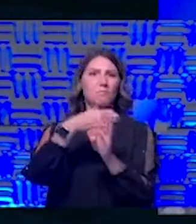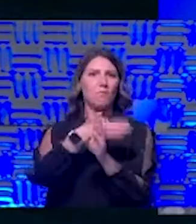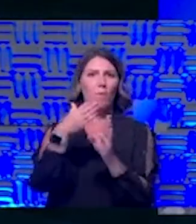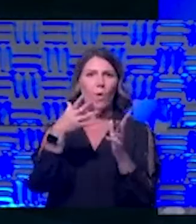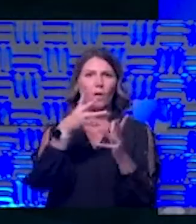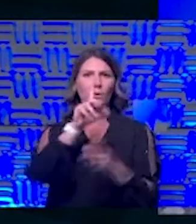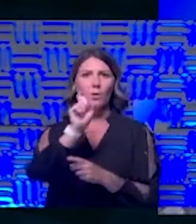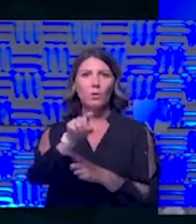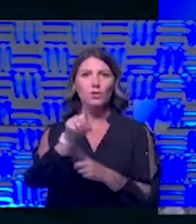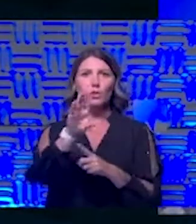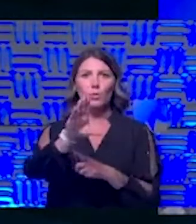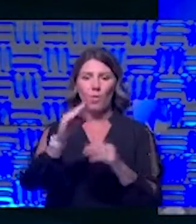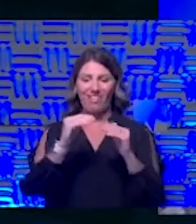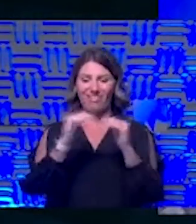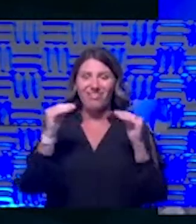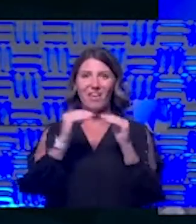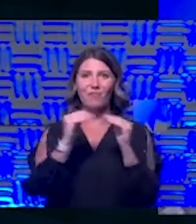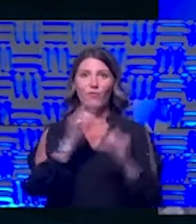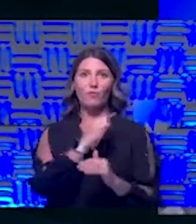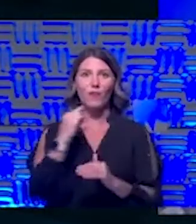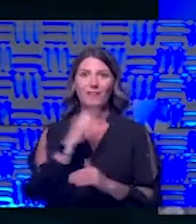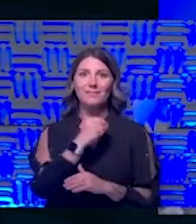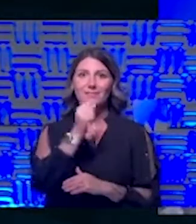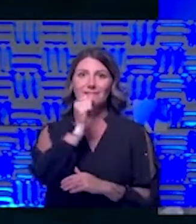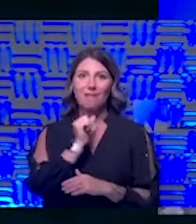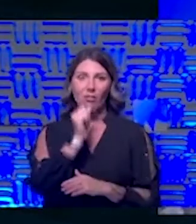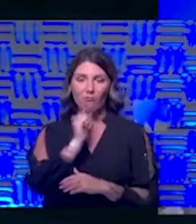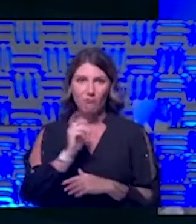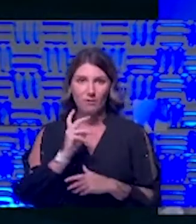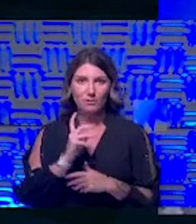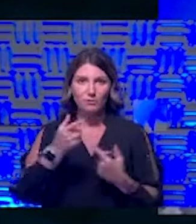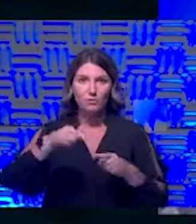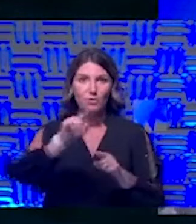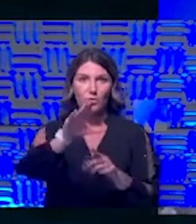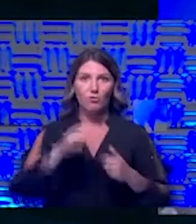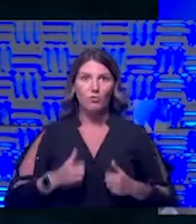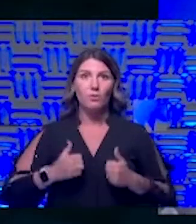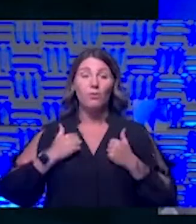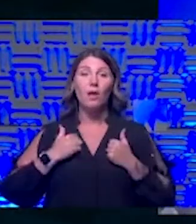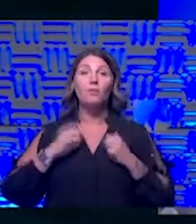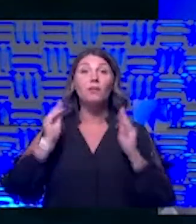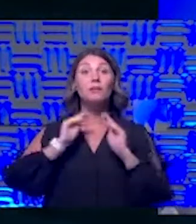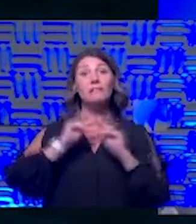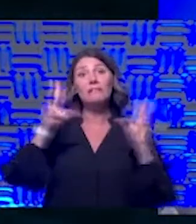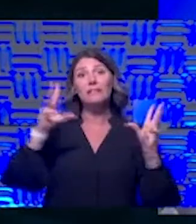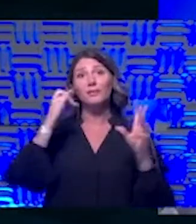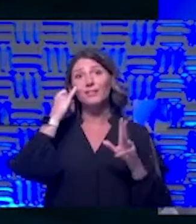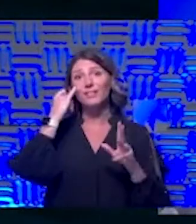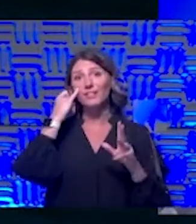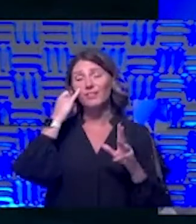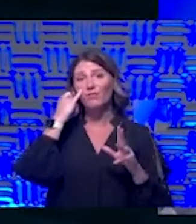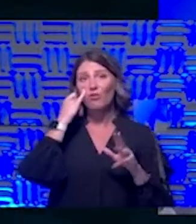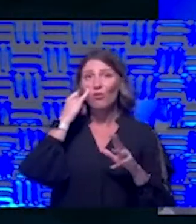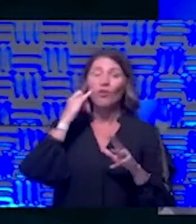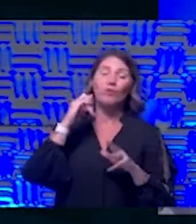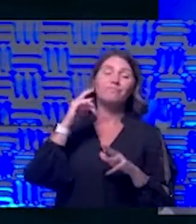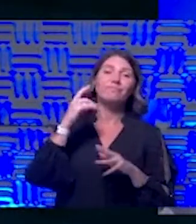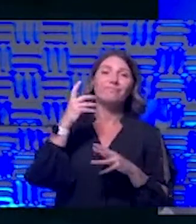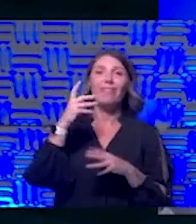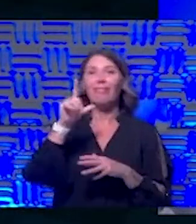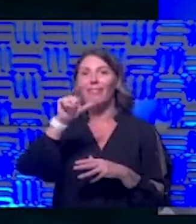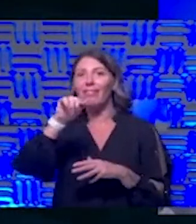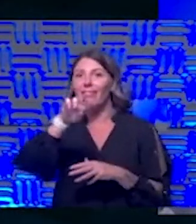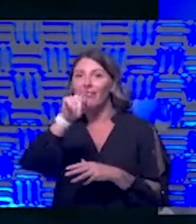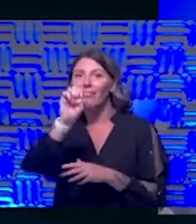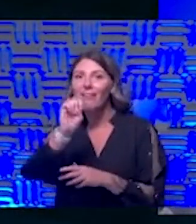is your level of risk and that you can tolerate in your life. Clearly, if you're down at the lake and you have a place,